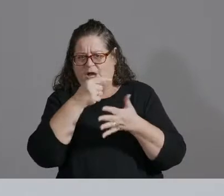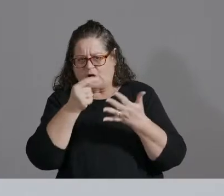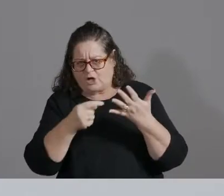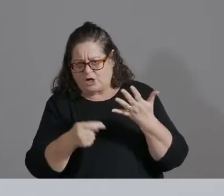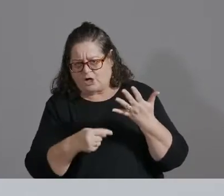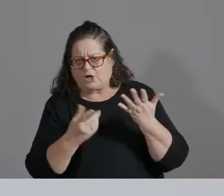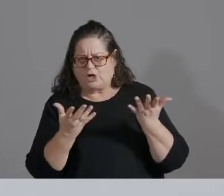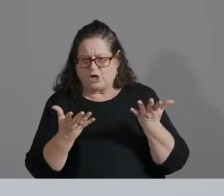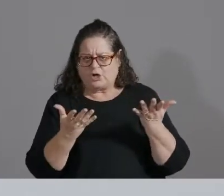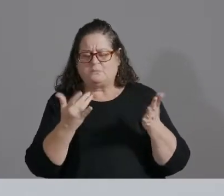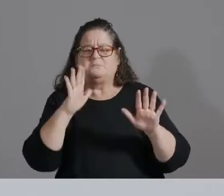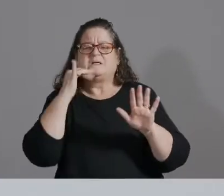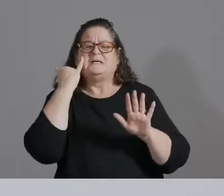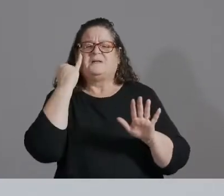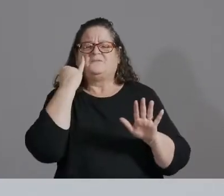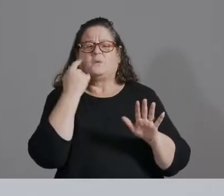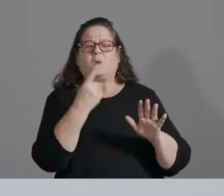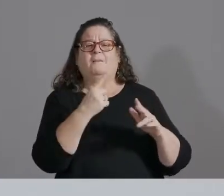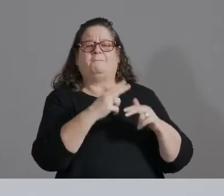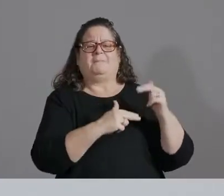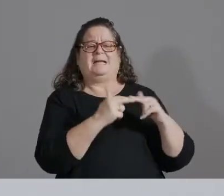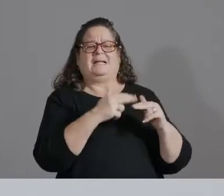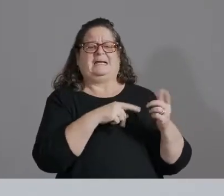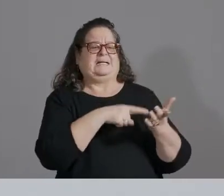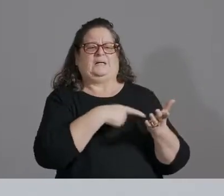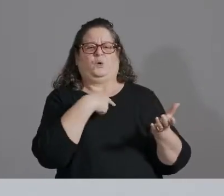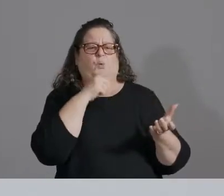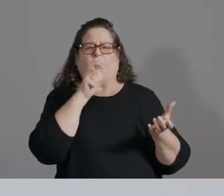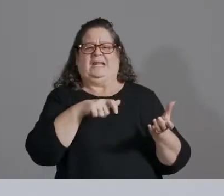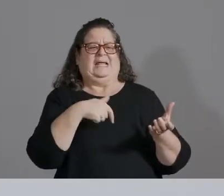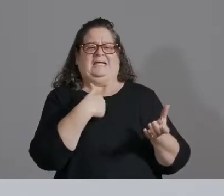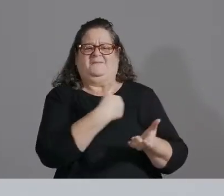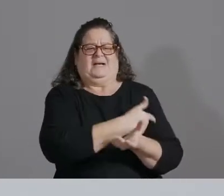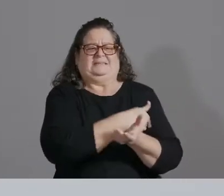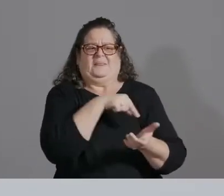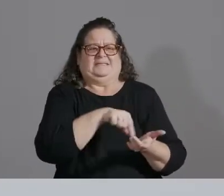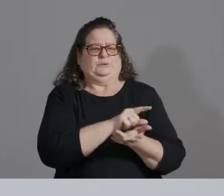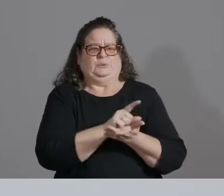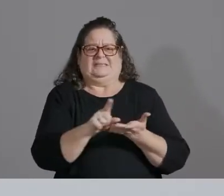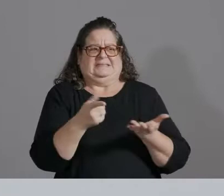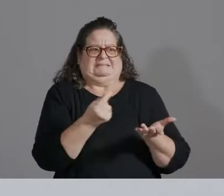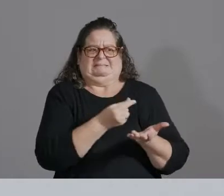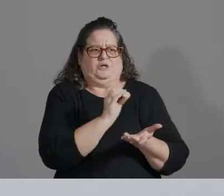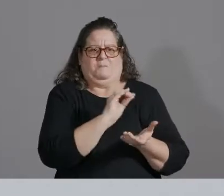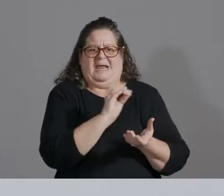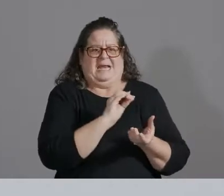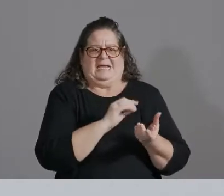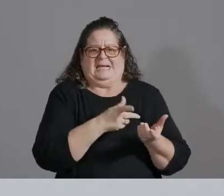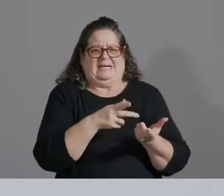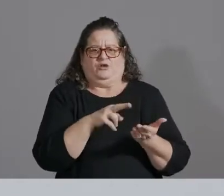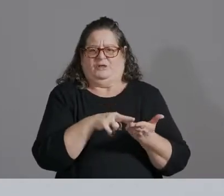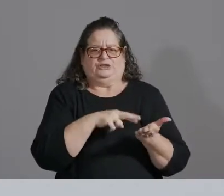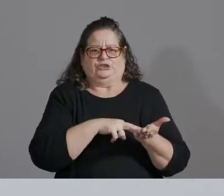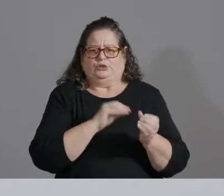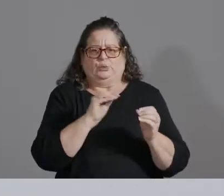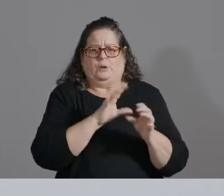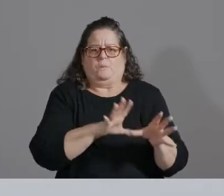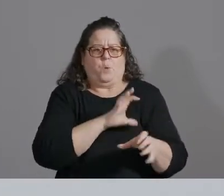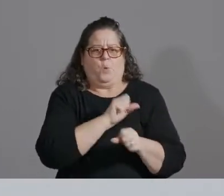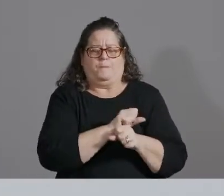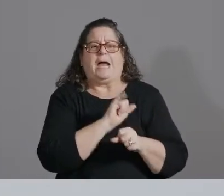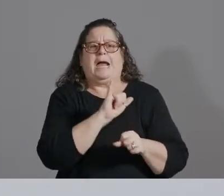we may identify a county that's doing a big pod and say, well, this county's not using these doses. We're going to transfer